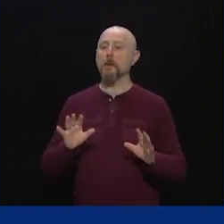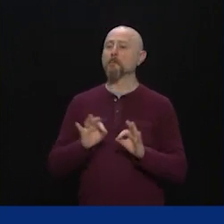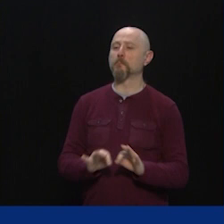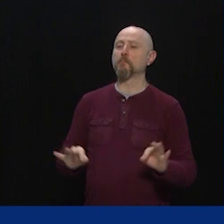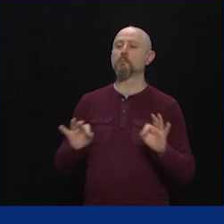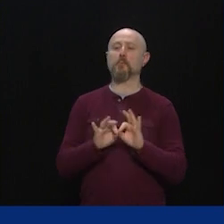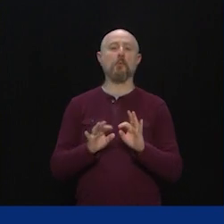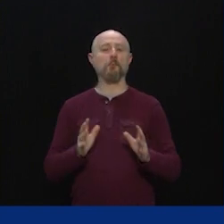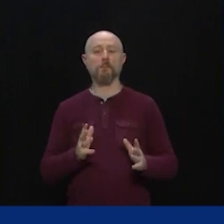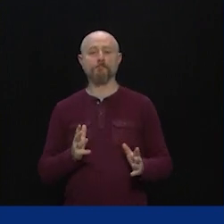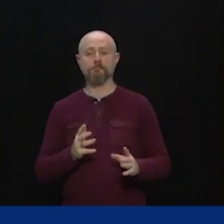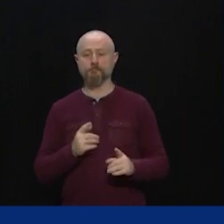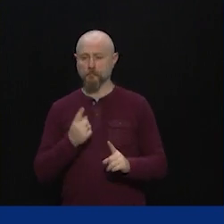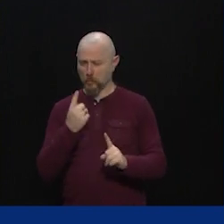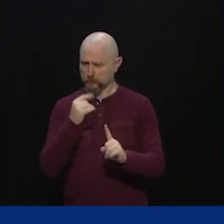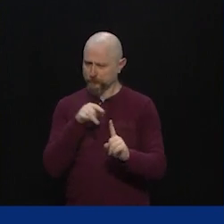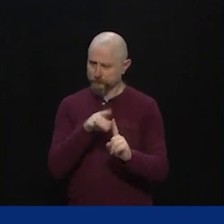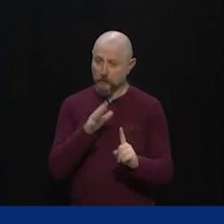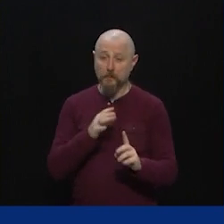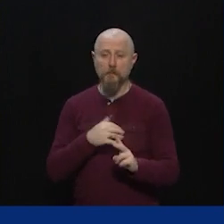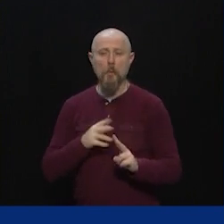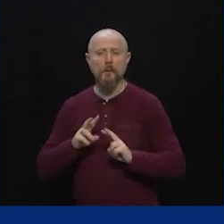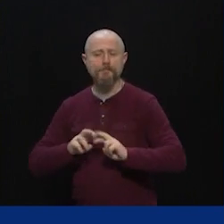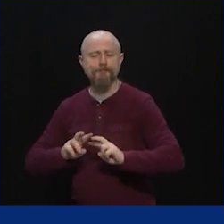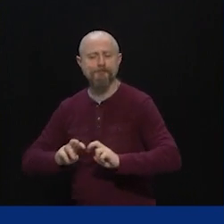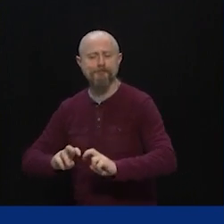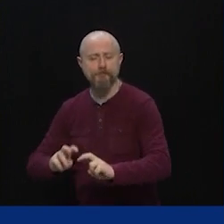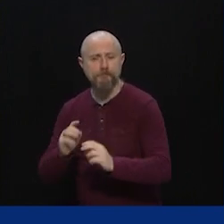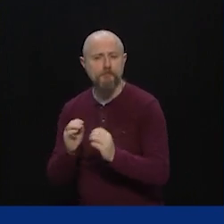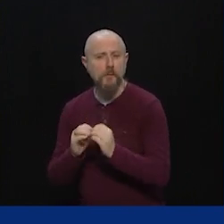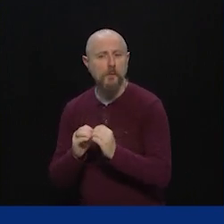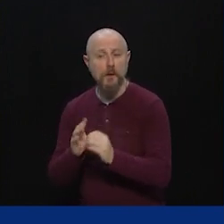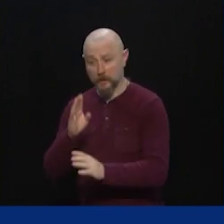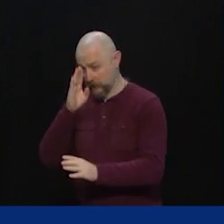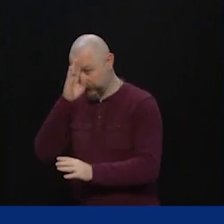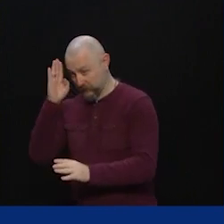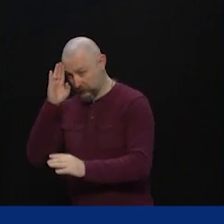some questions. We talk about the hospitalizations. I have always wondered,